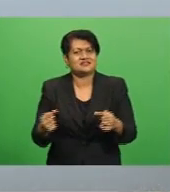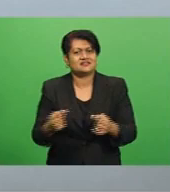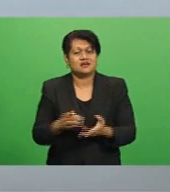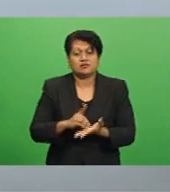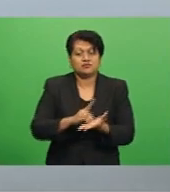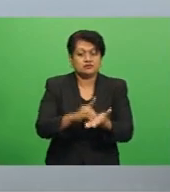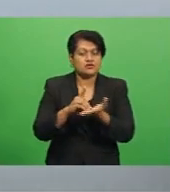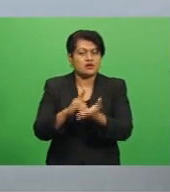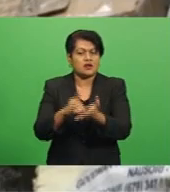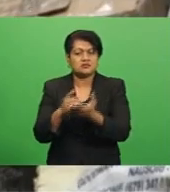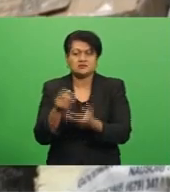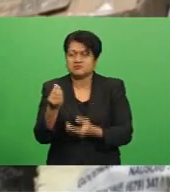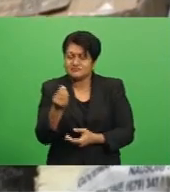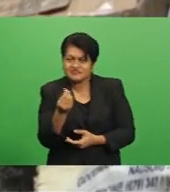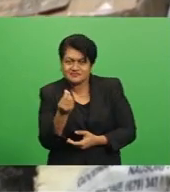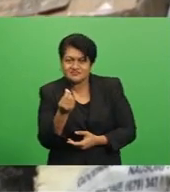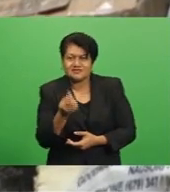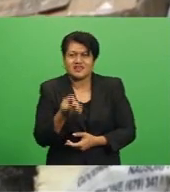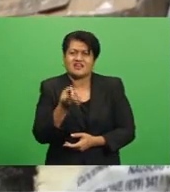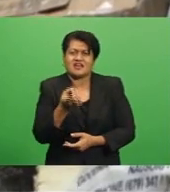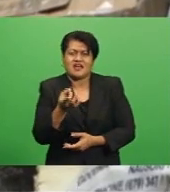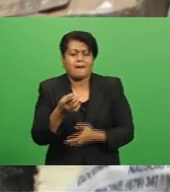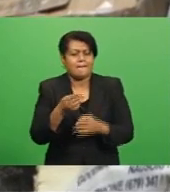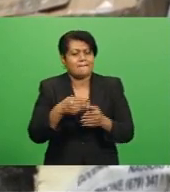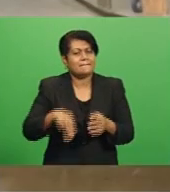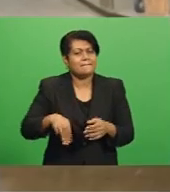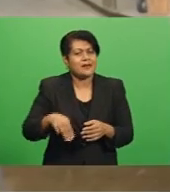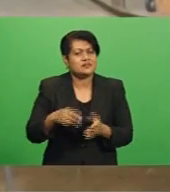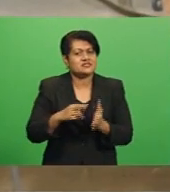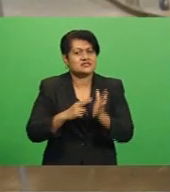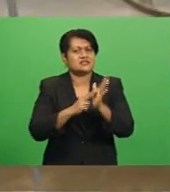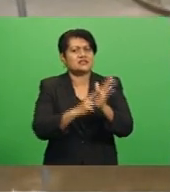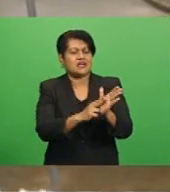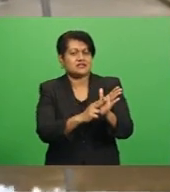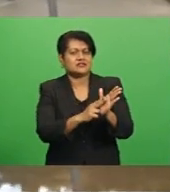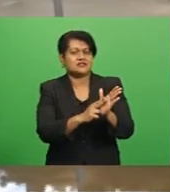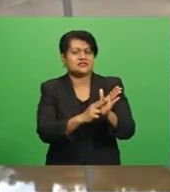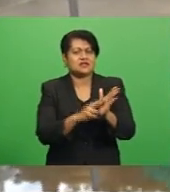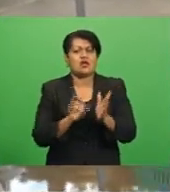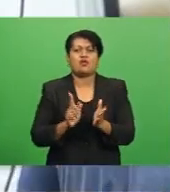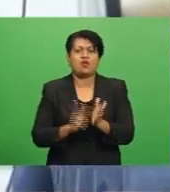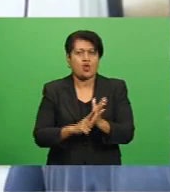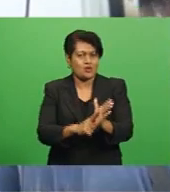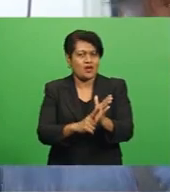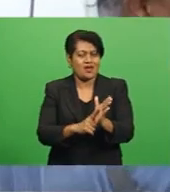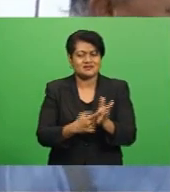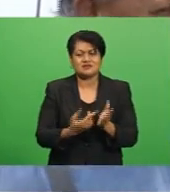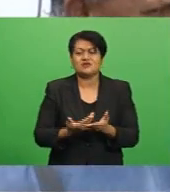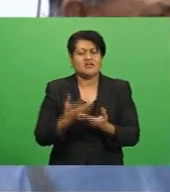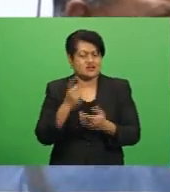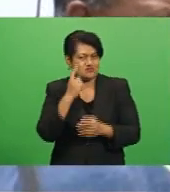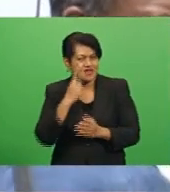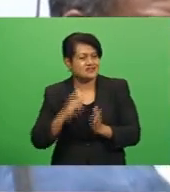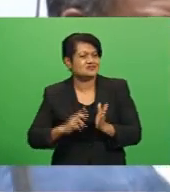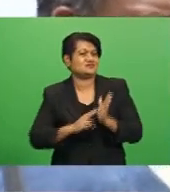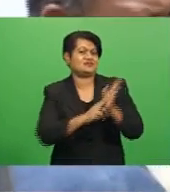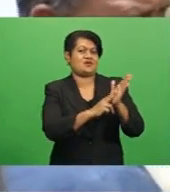Donations have been in cash and kind from members in Nadi and Lotoka, and they're aiming to get it to the north as soon as